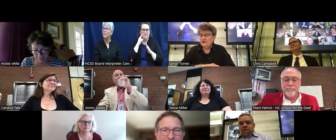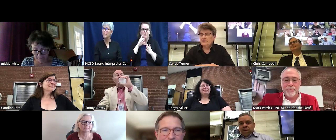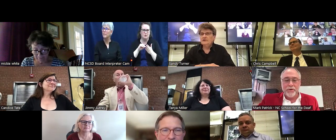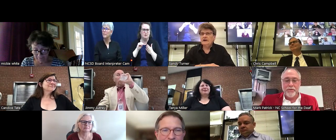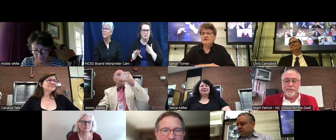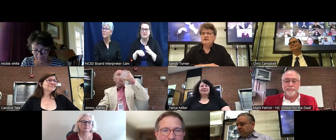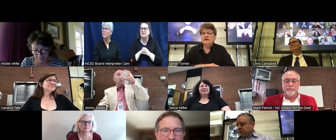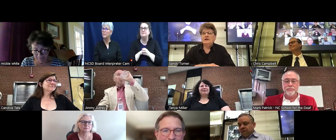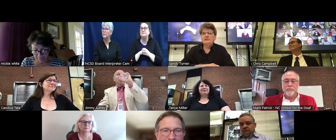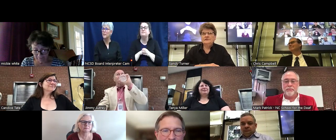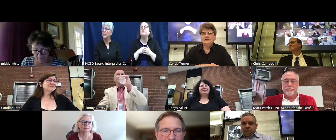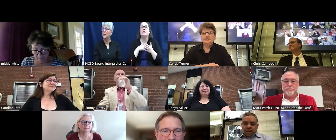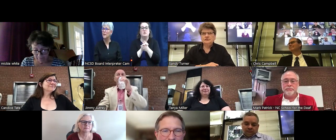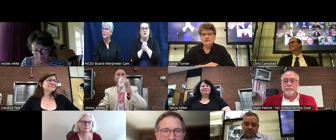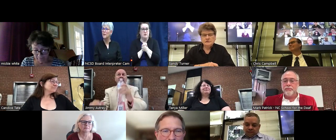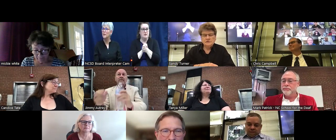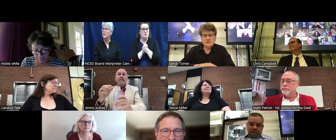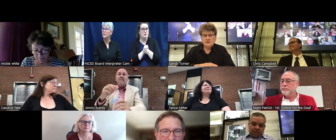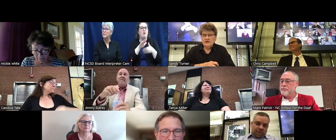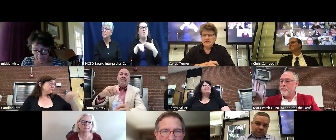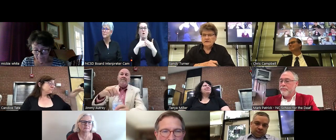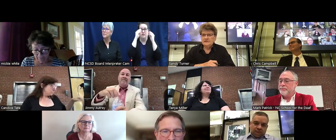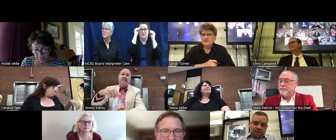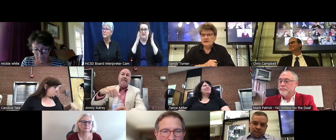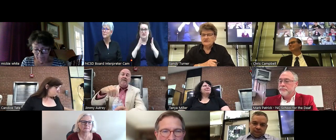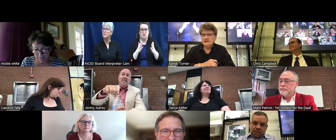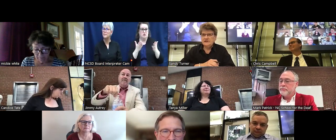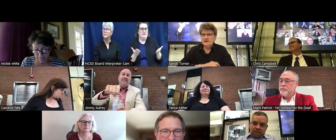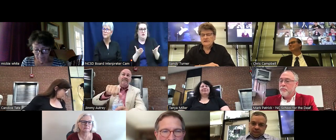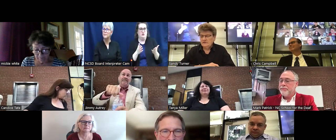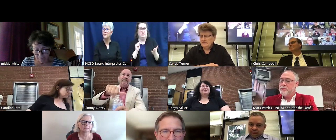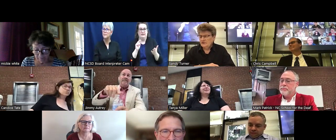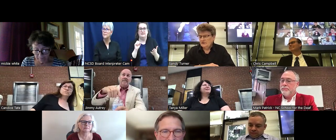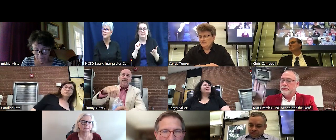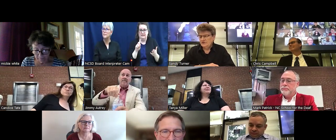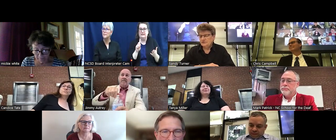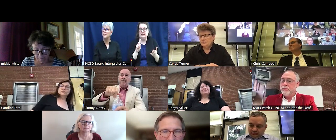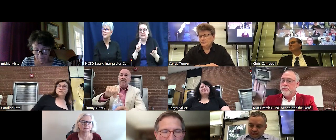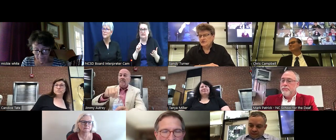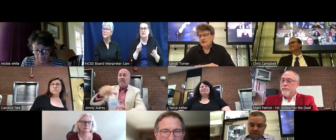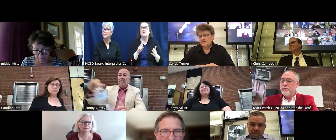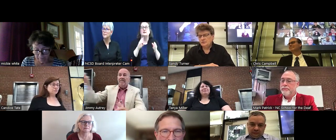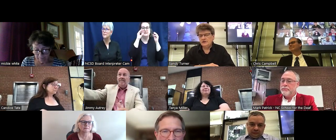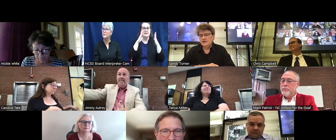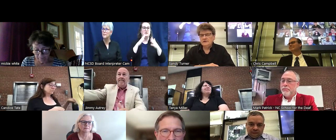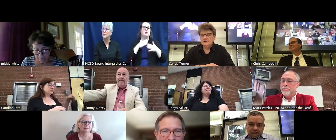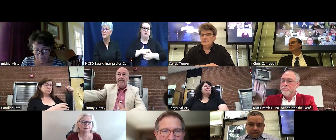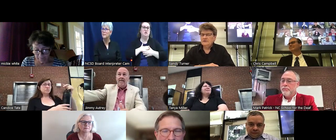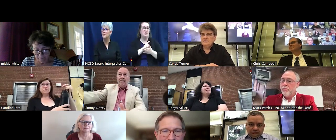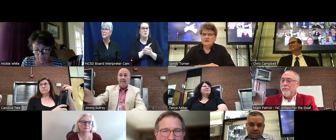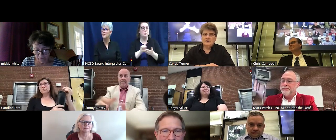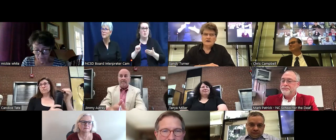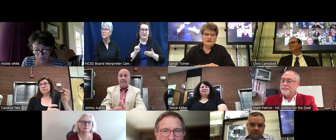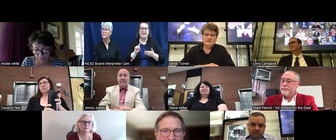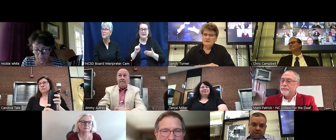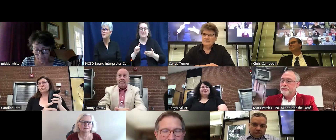Let me congratulate all the teachers here at NCSD Teacher Appreciation Week.